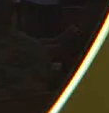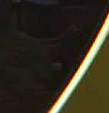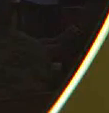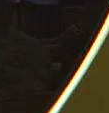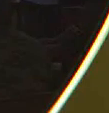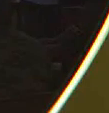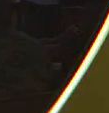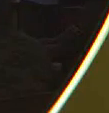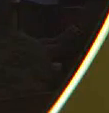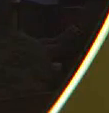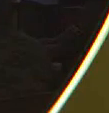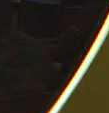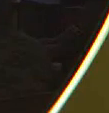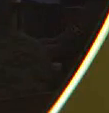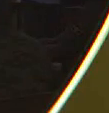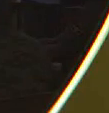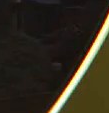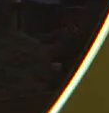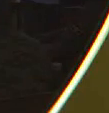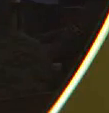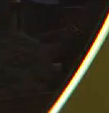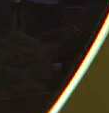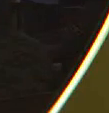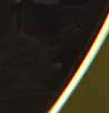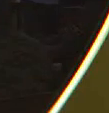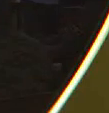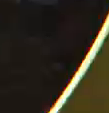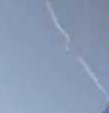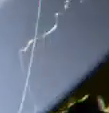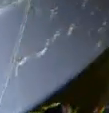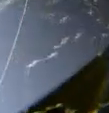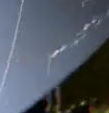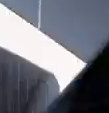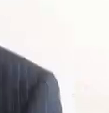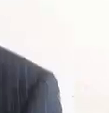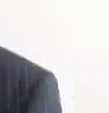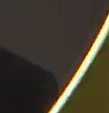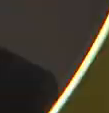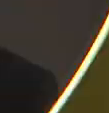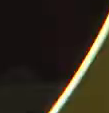President Museveni urges leaders to form SACCO, says salary increments will sink the economy.